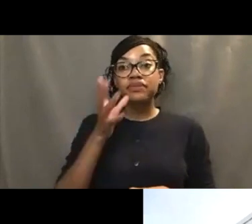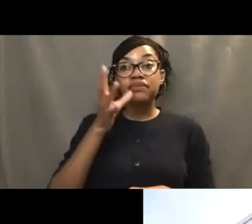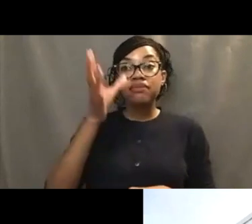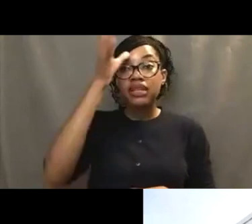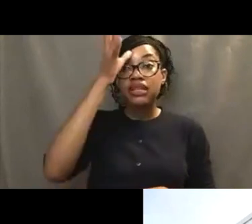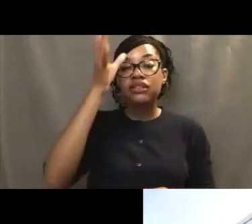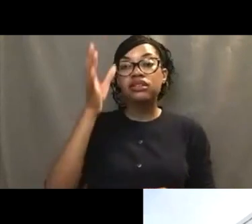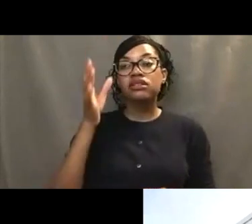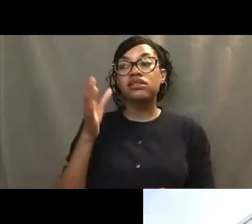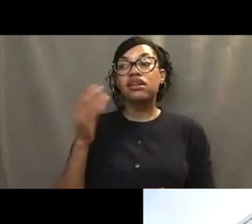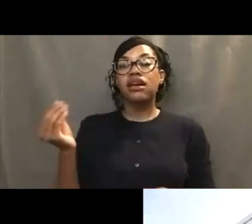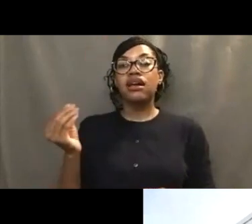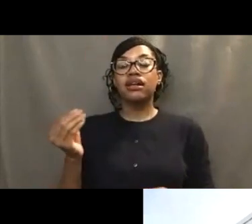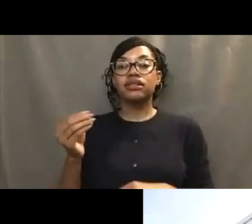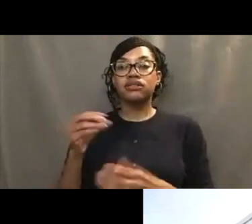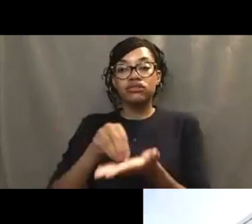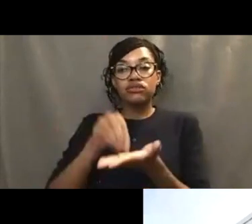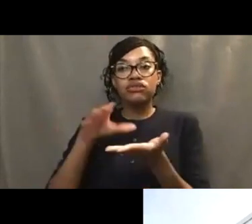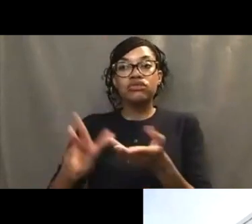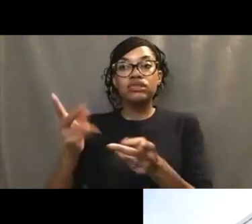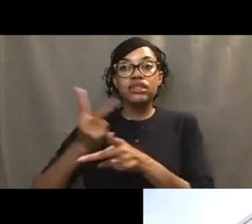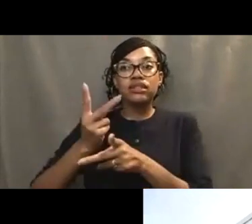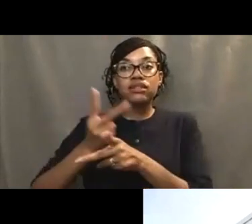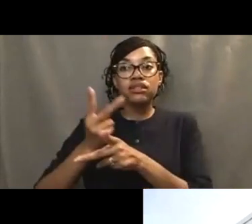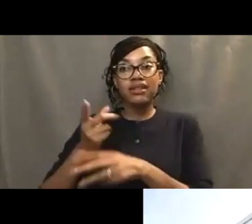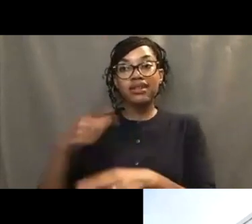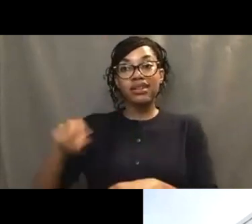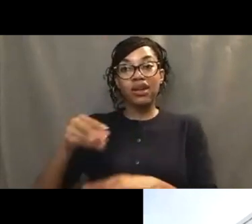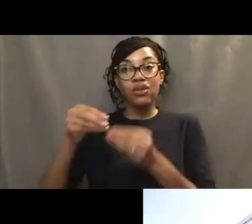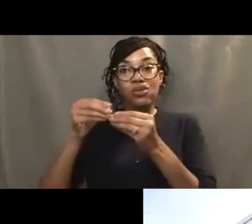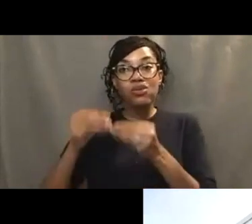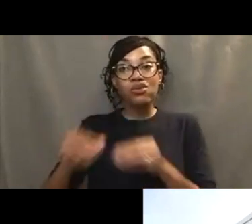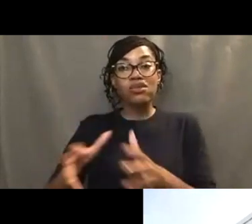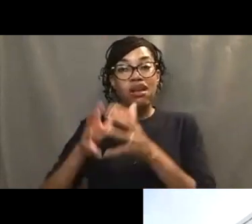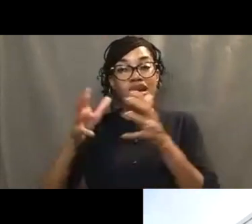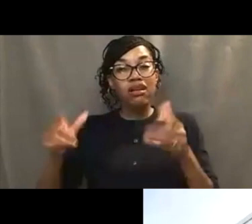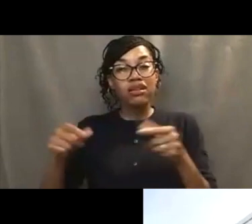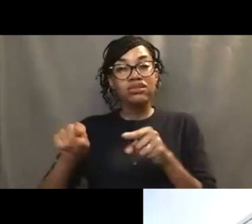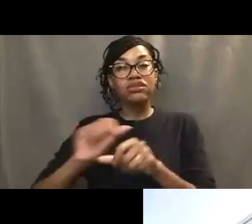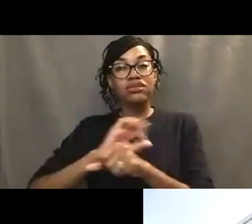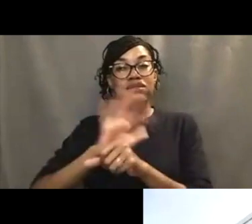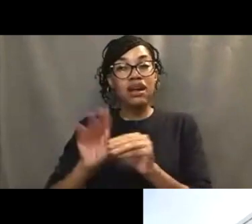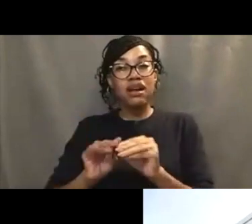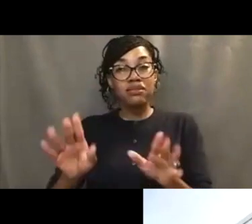are losing their ish during this pandemic, right? Because